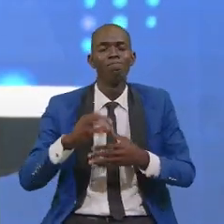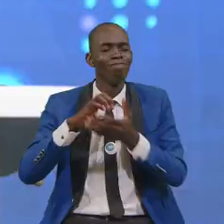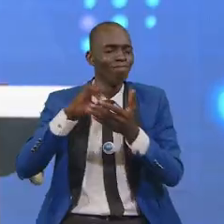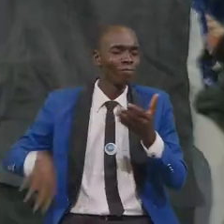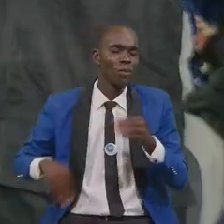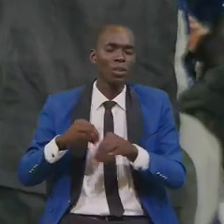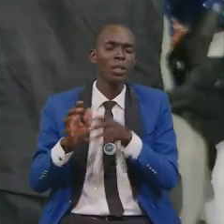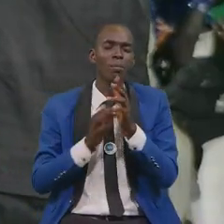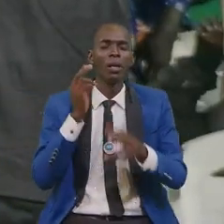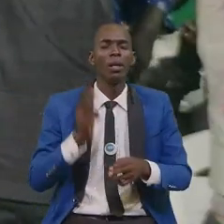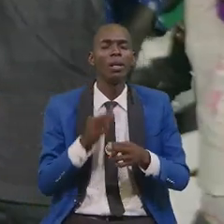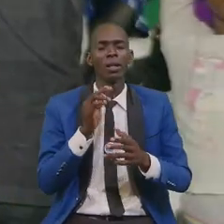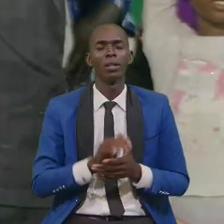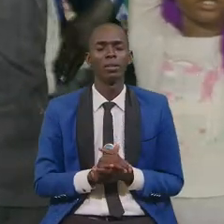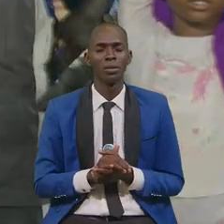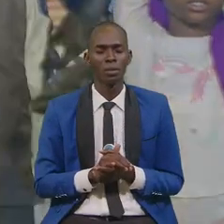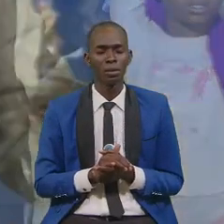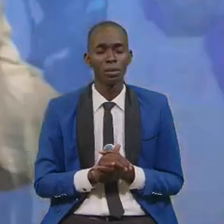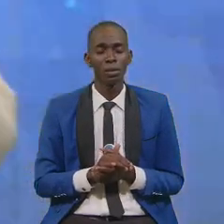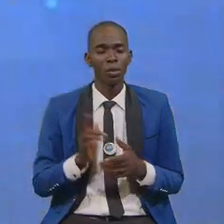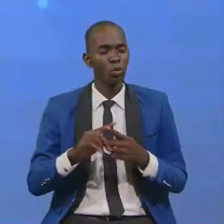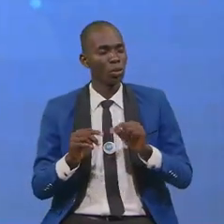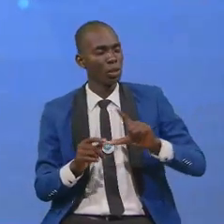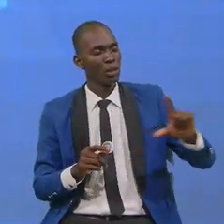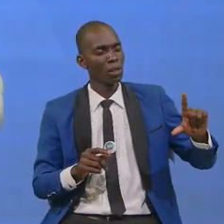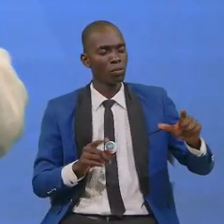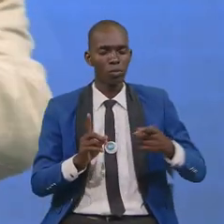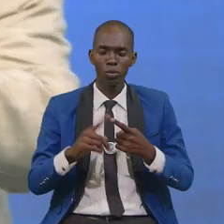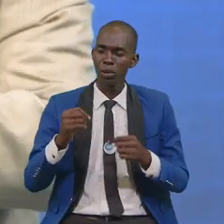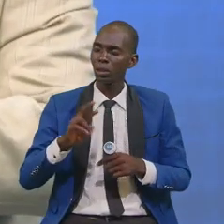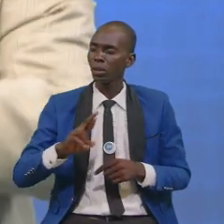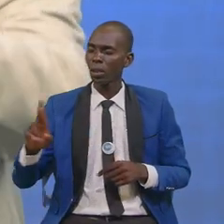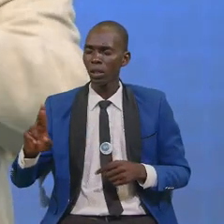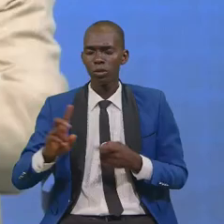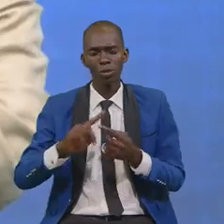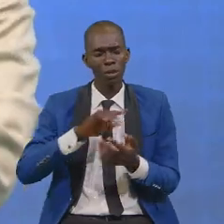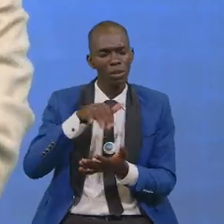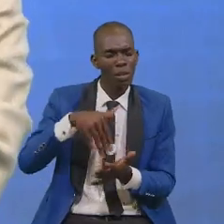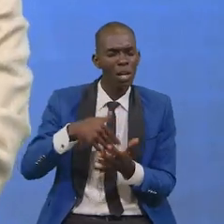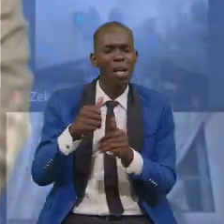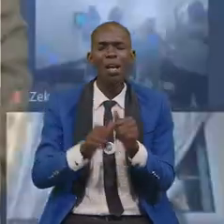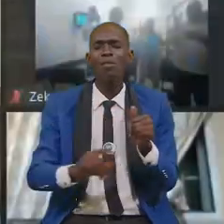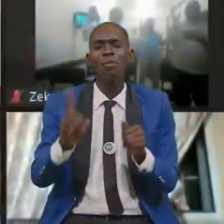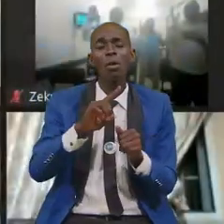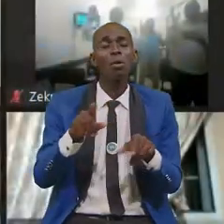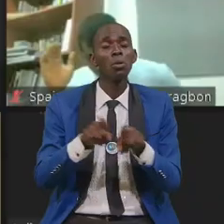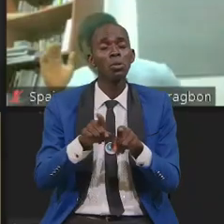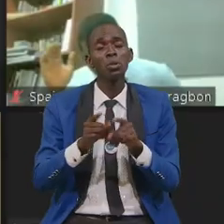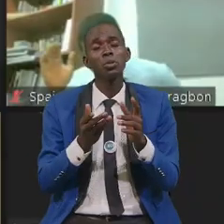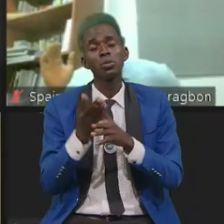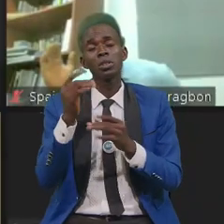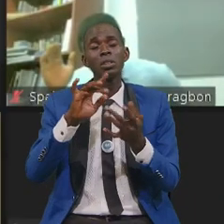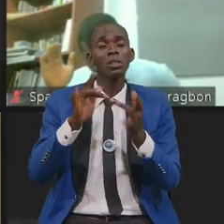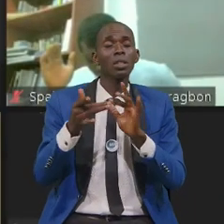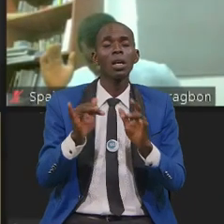Jesus' name. To the left, to the right, to the center, everywhere and online, I pray that